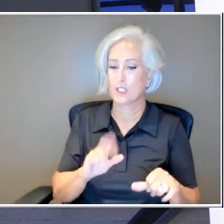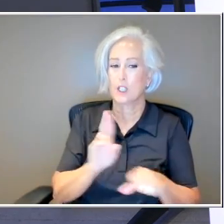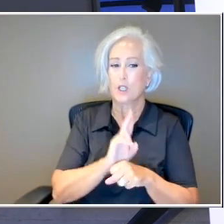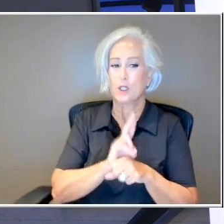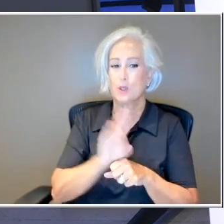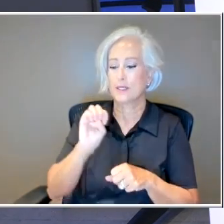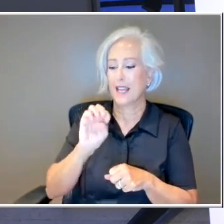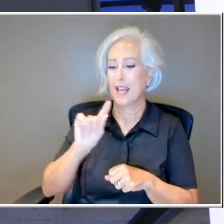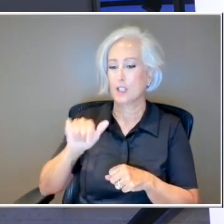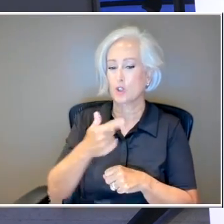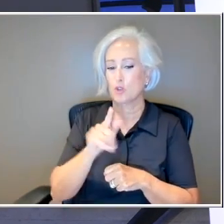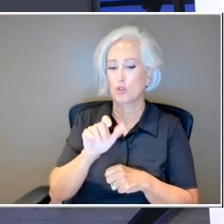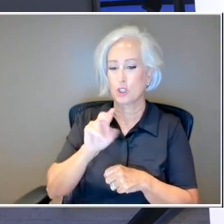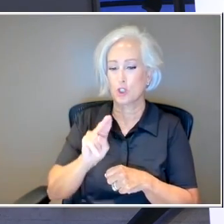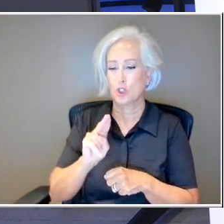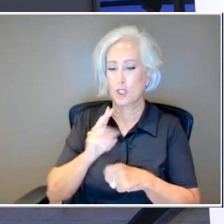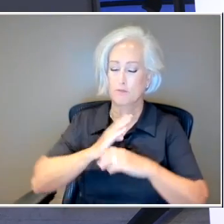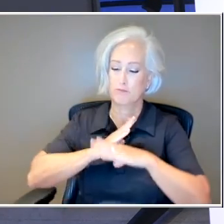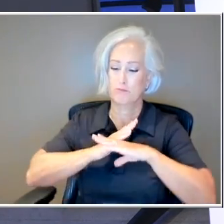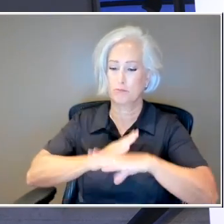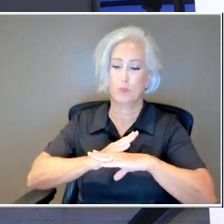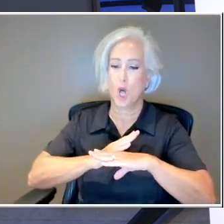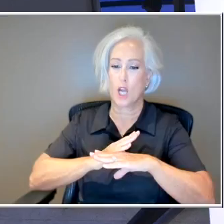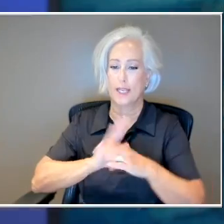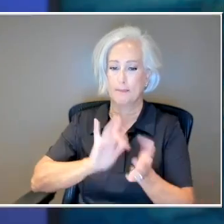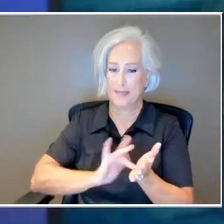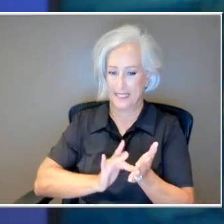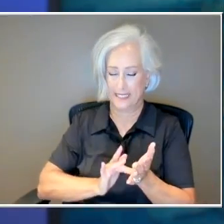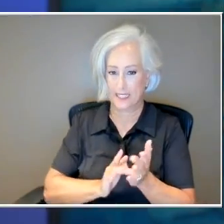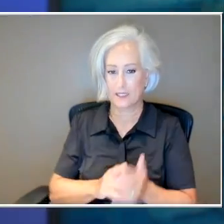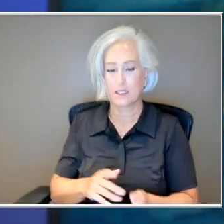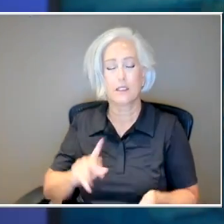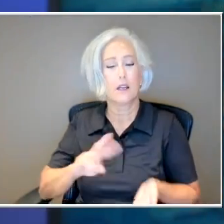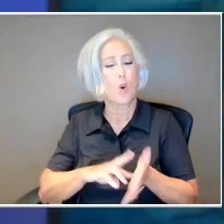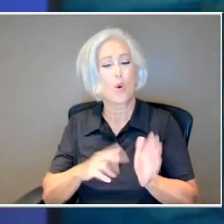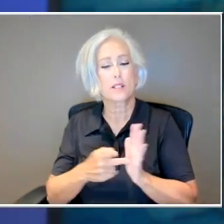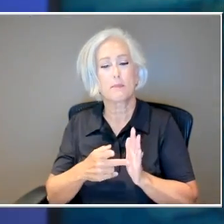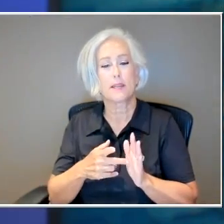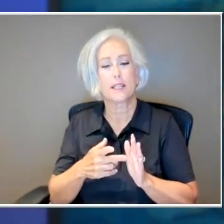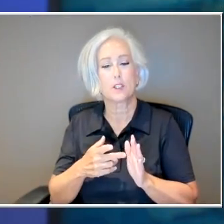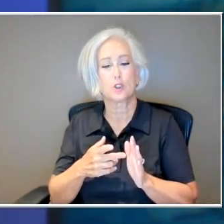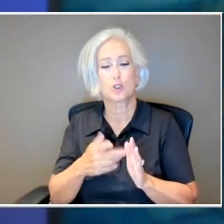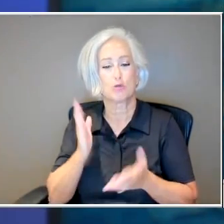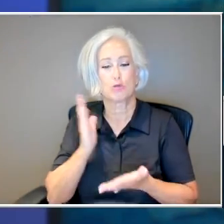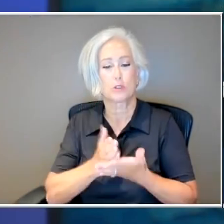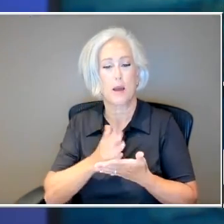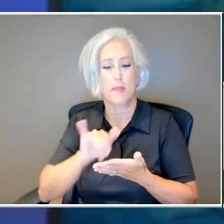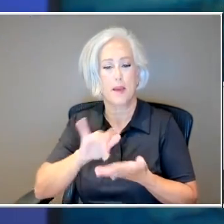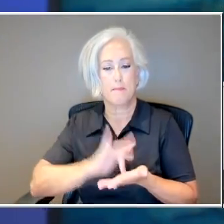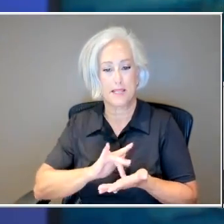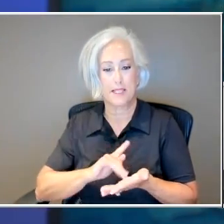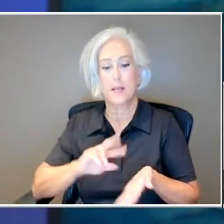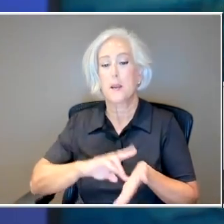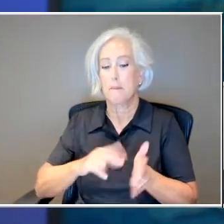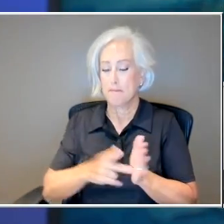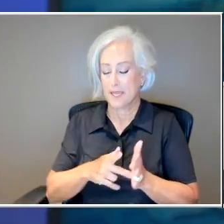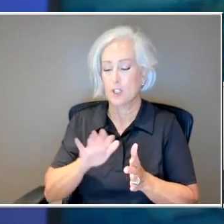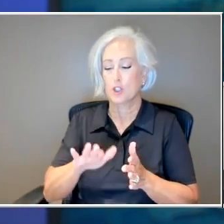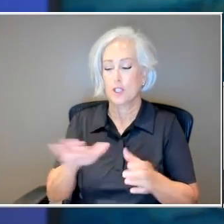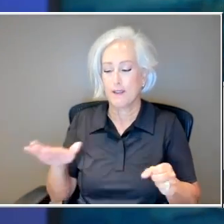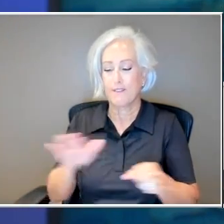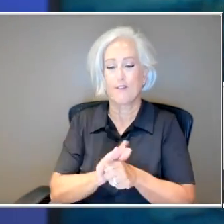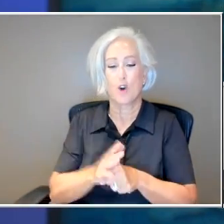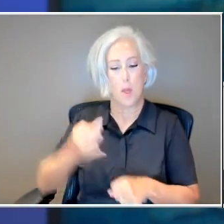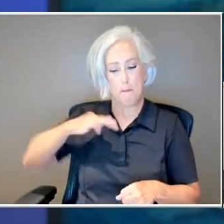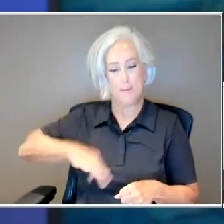be off a certain medication? Well, it means that she's derived the full benefit of those drugs, and we're